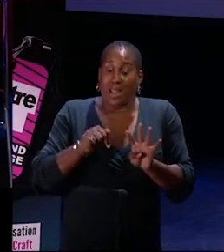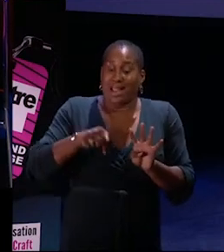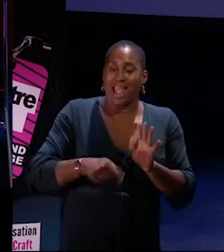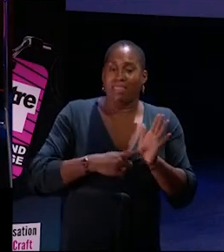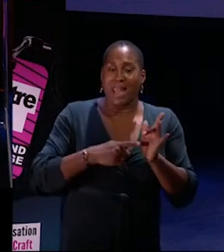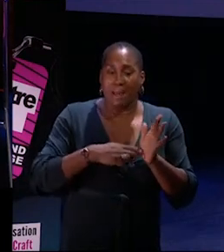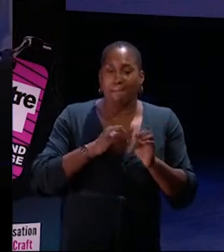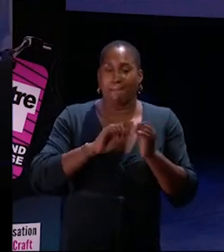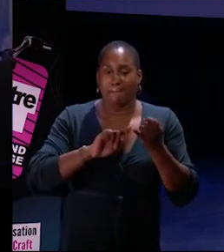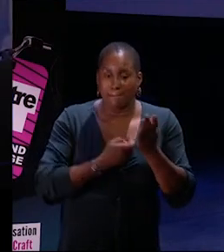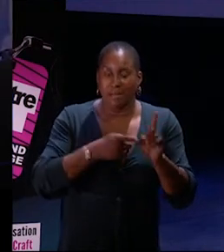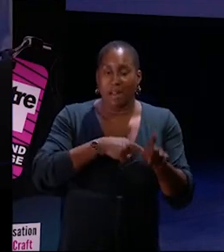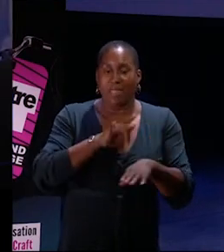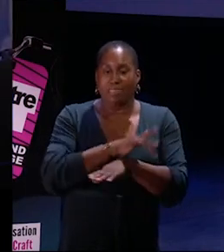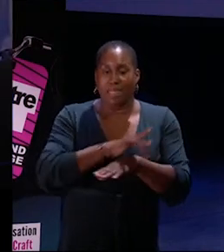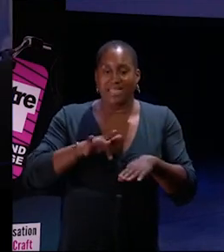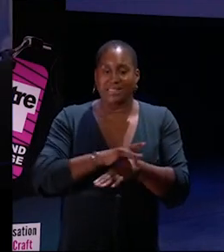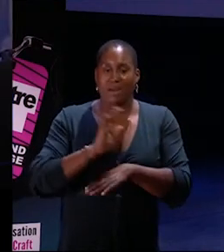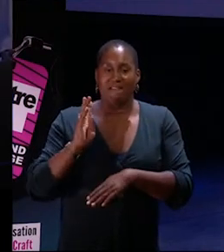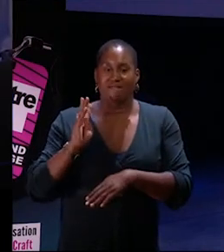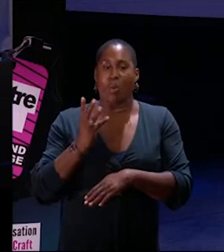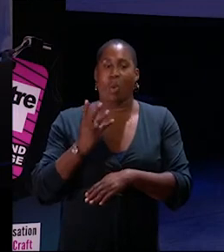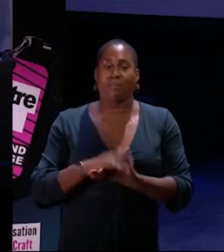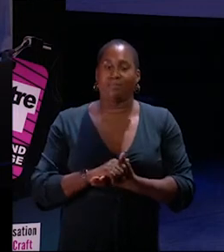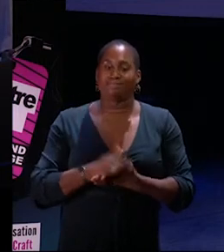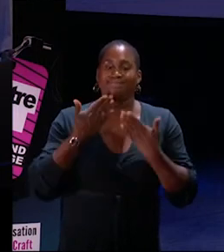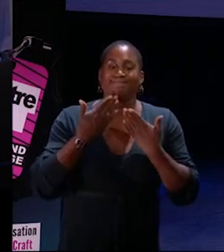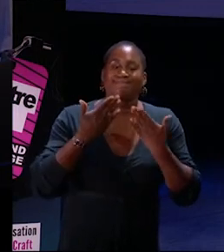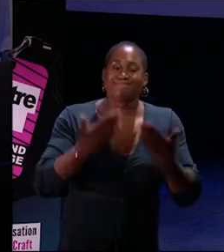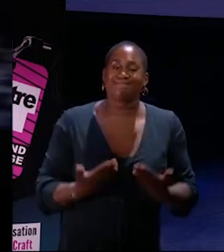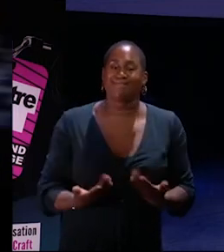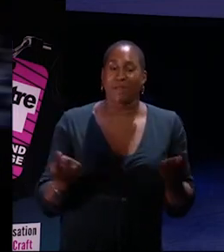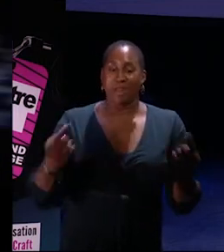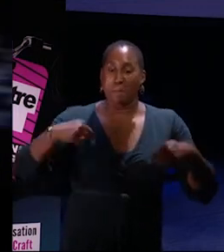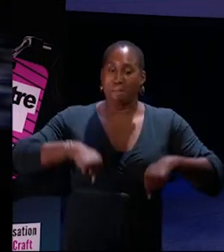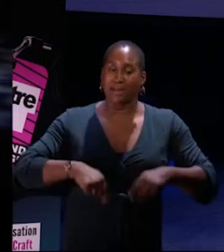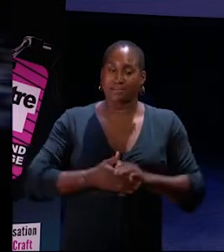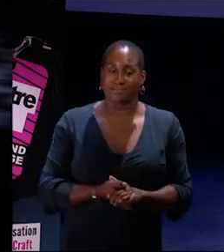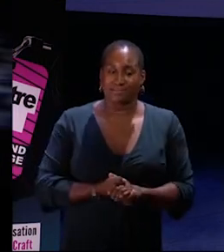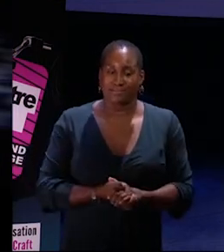a super panel just to end the day. Thank you very much for coming. Thank you.